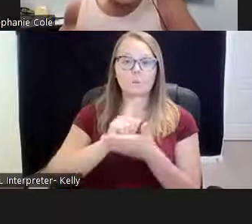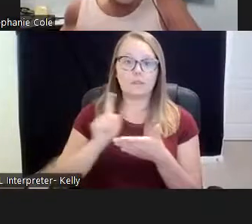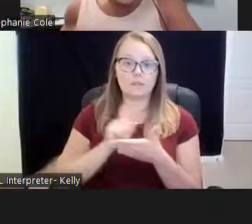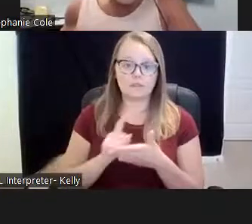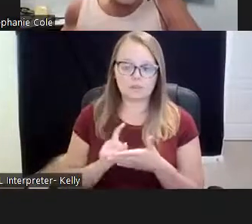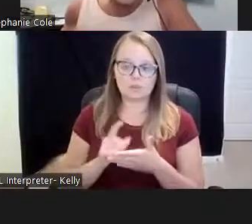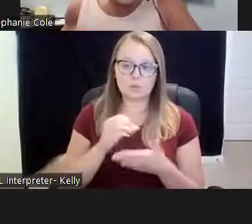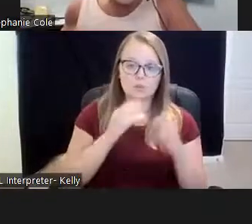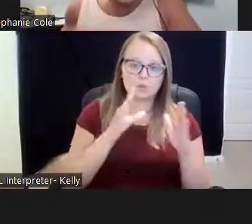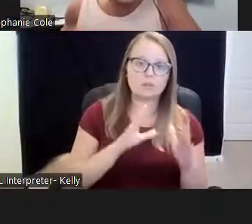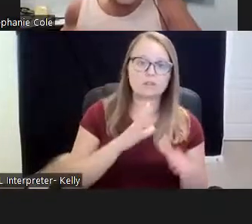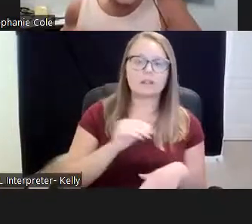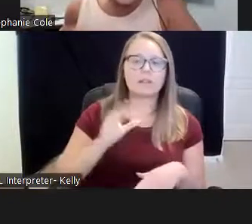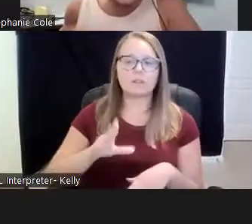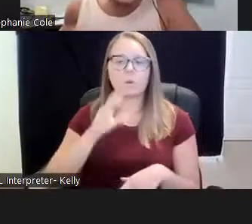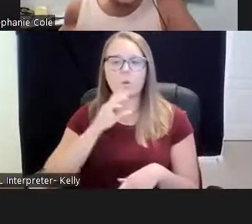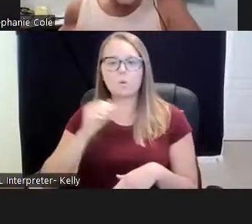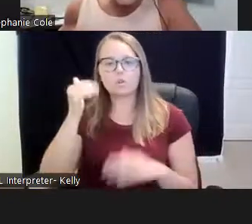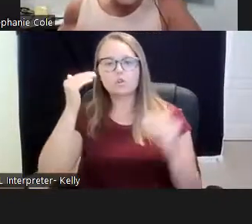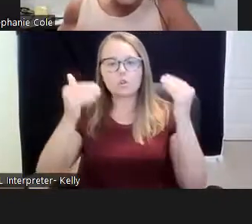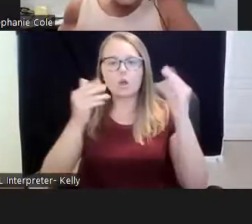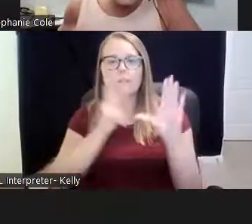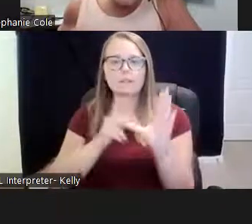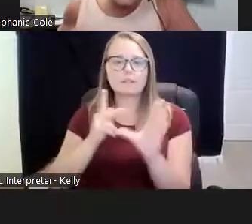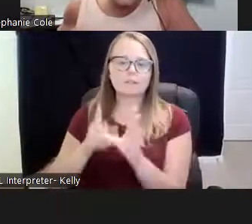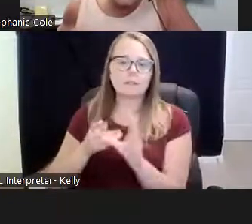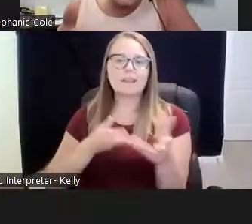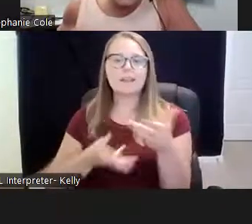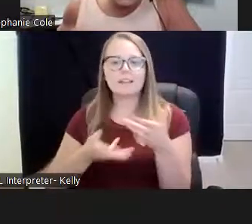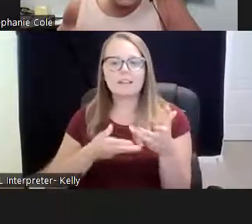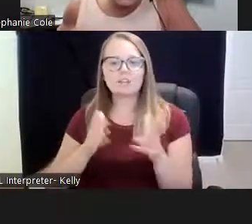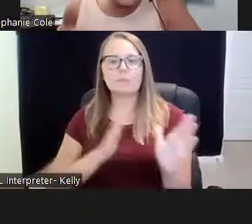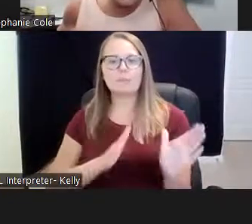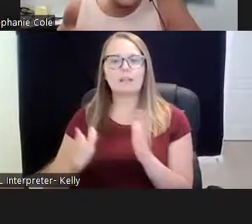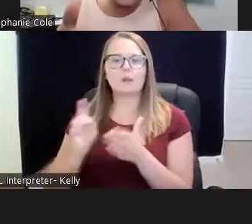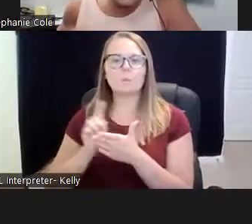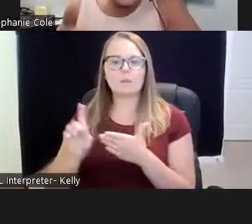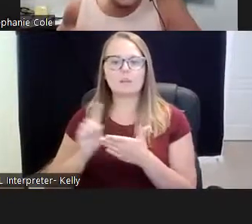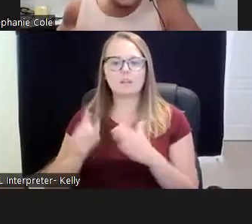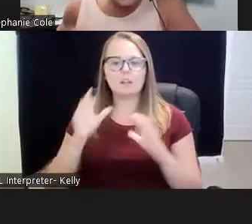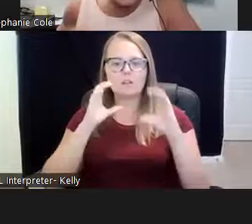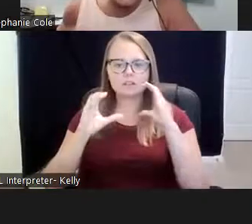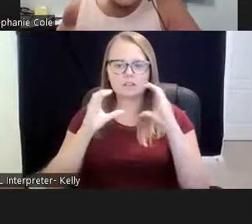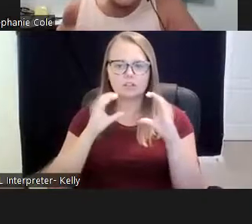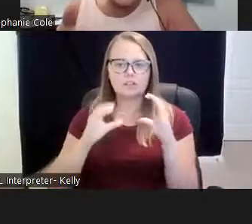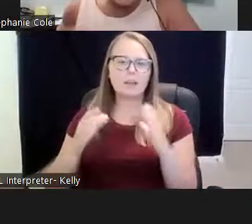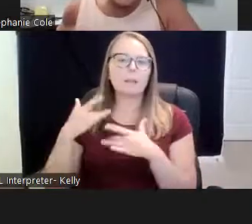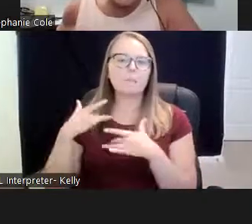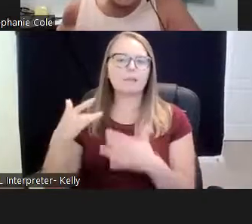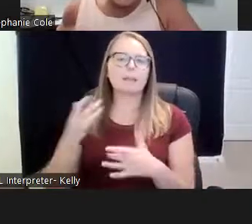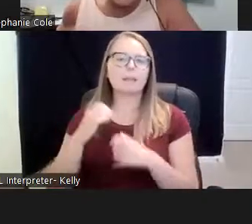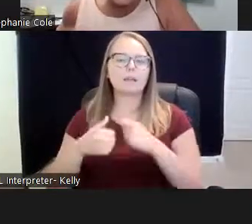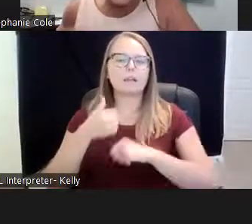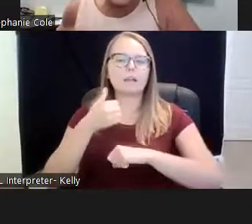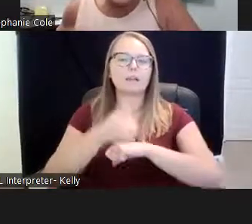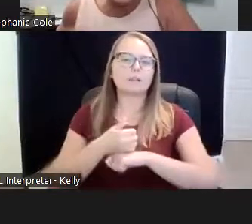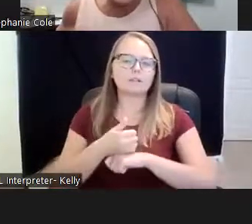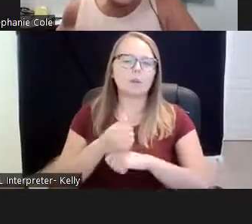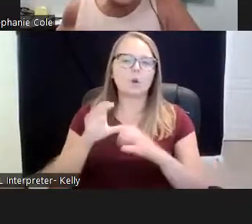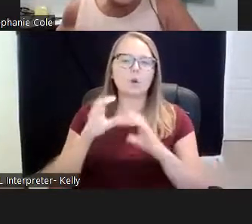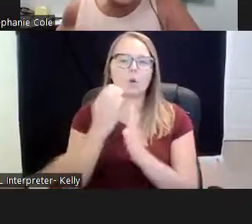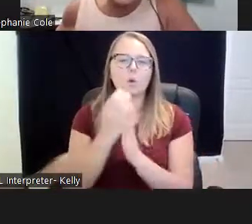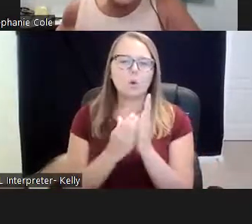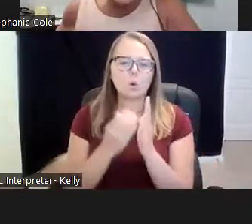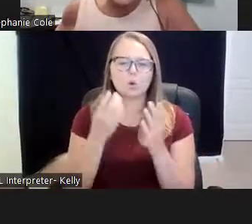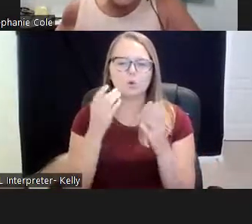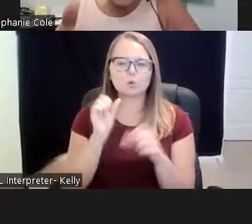their older adult participant engage in planned weekly conversations, and they are typically based on the coursework the students